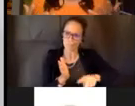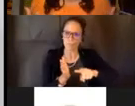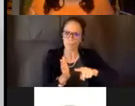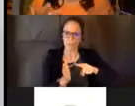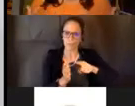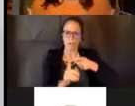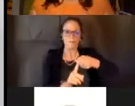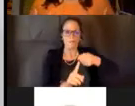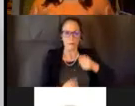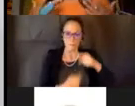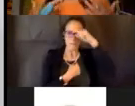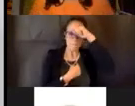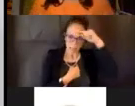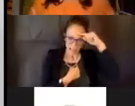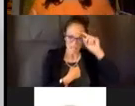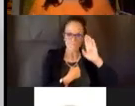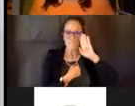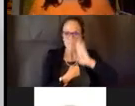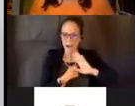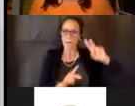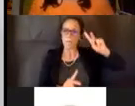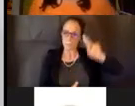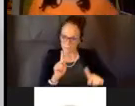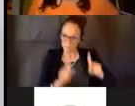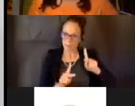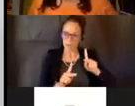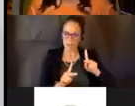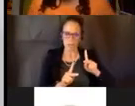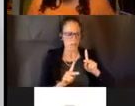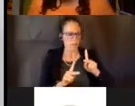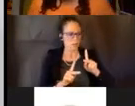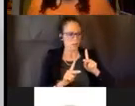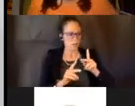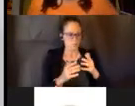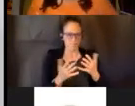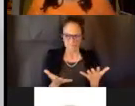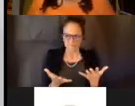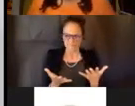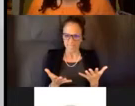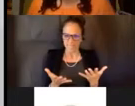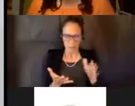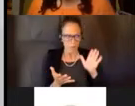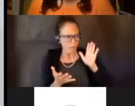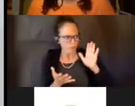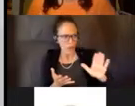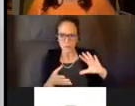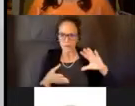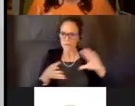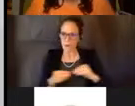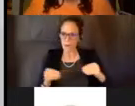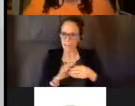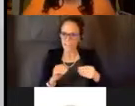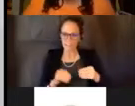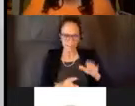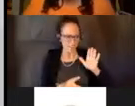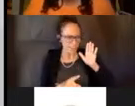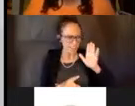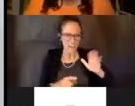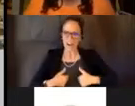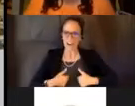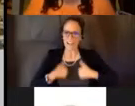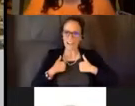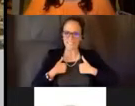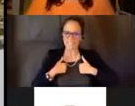only recently understanding that that's their legacy. It's their life and it's their story. And for me, everybody's story